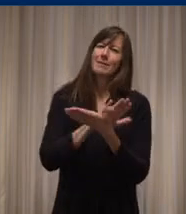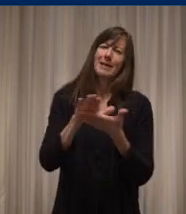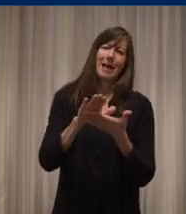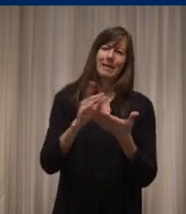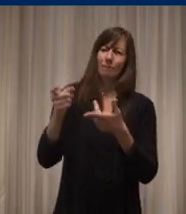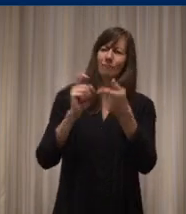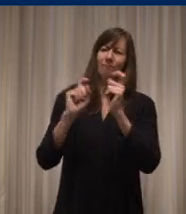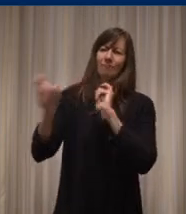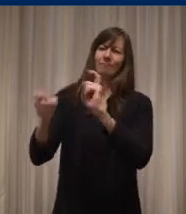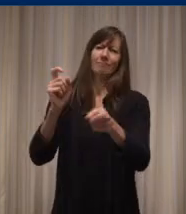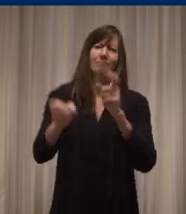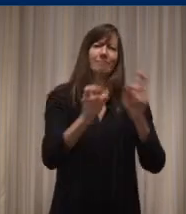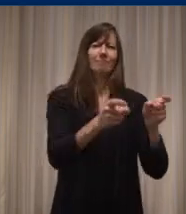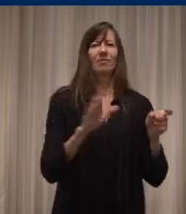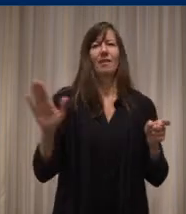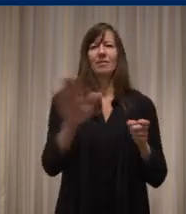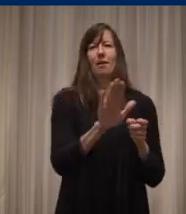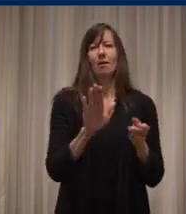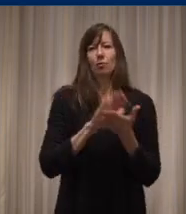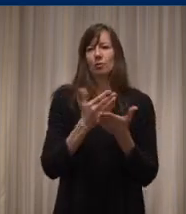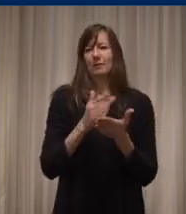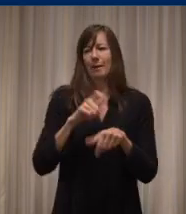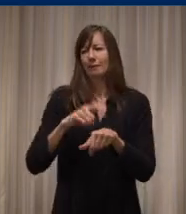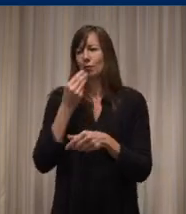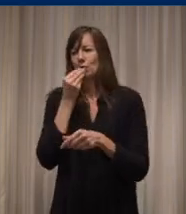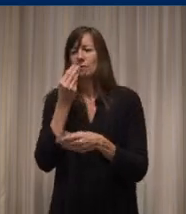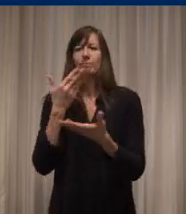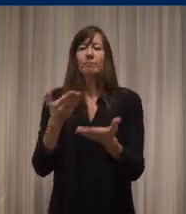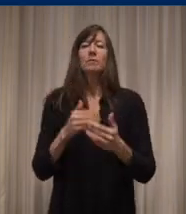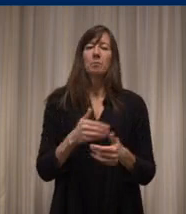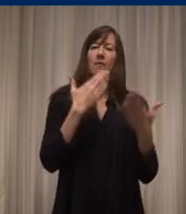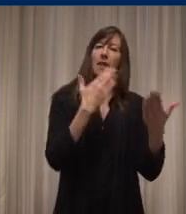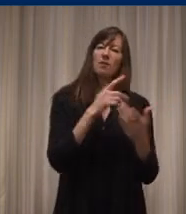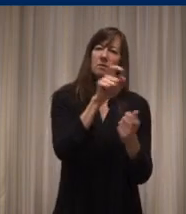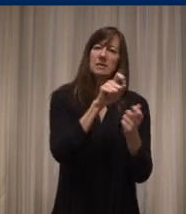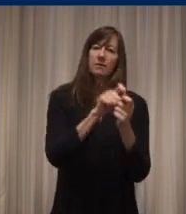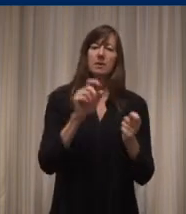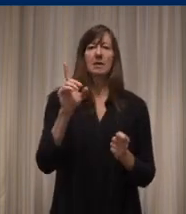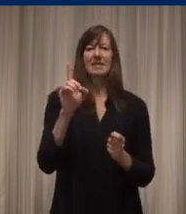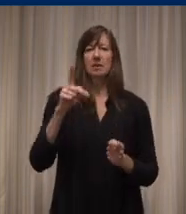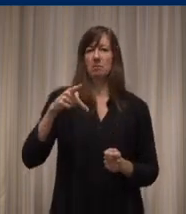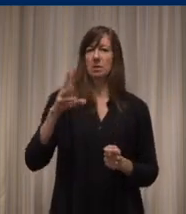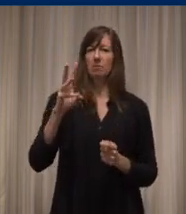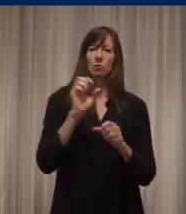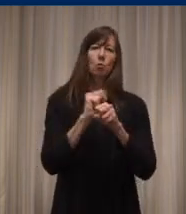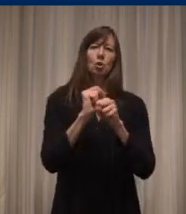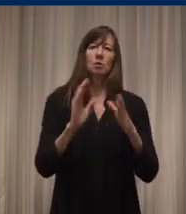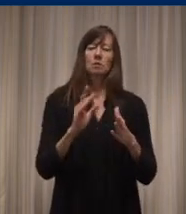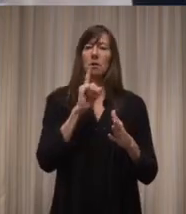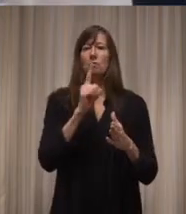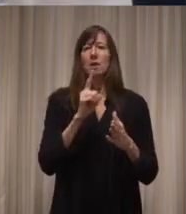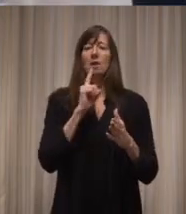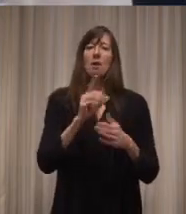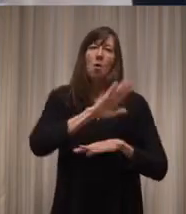that. I want to thank specifically those DPW workers that were just going through the